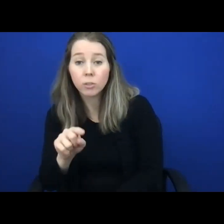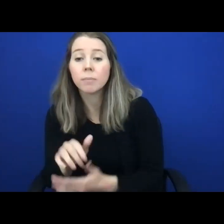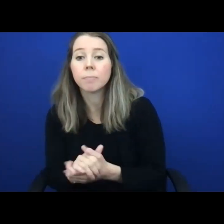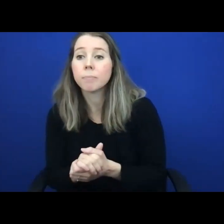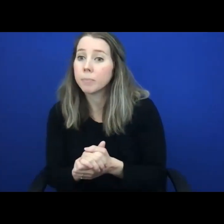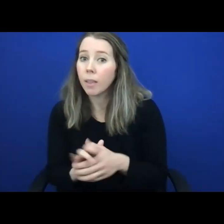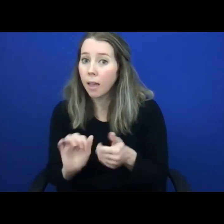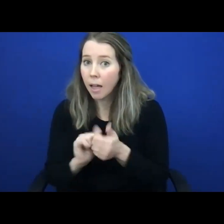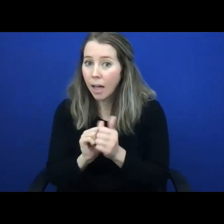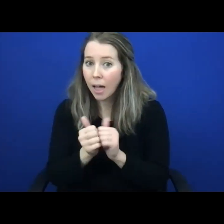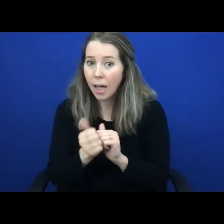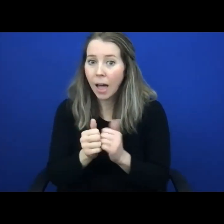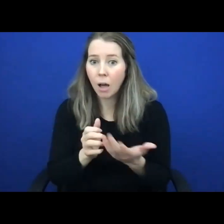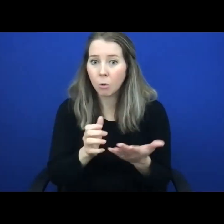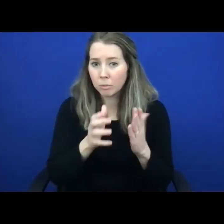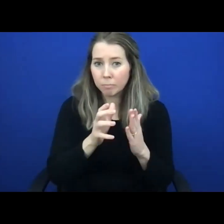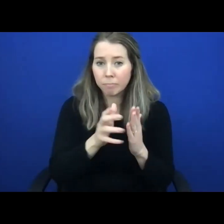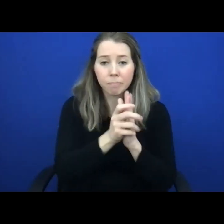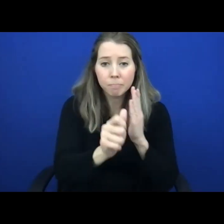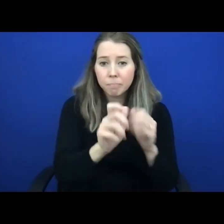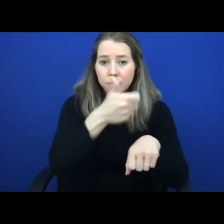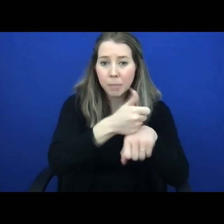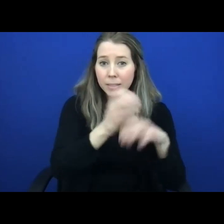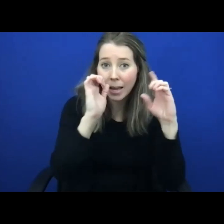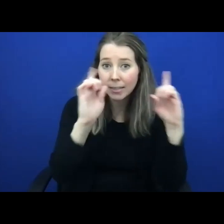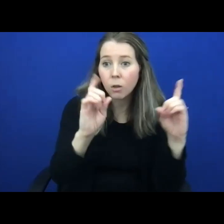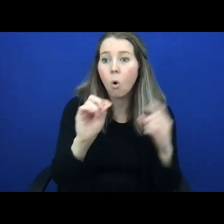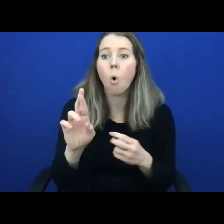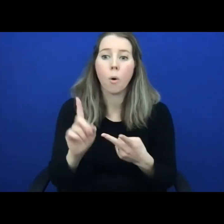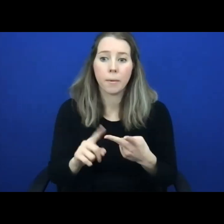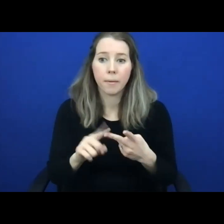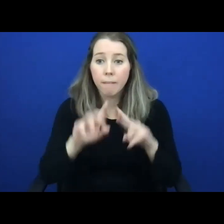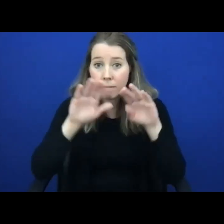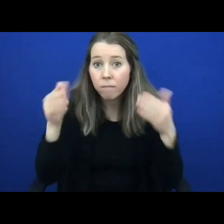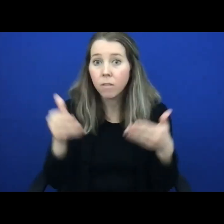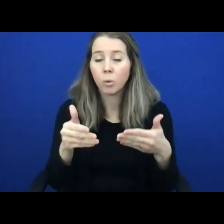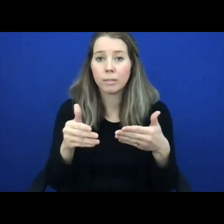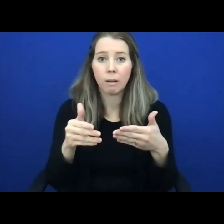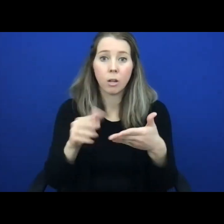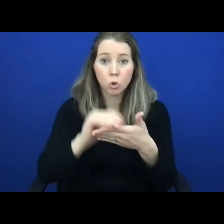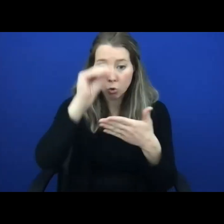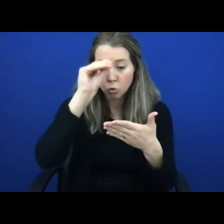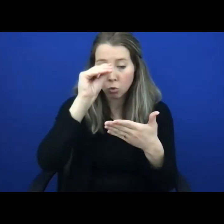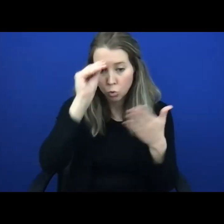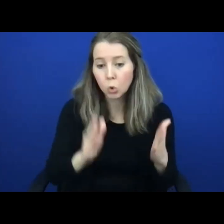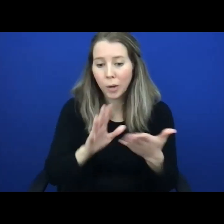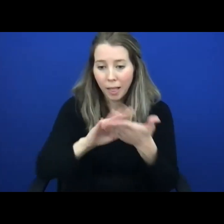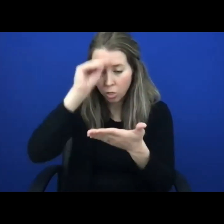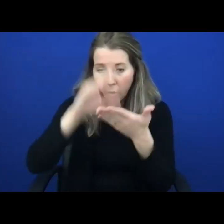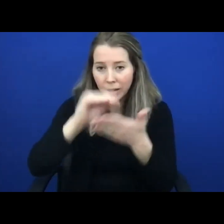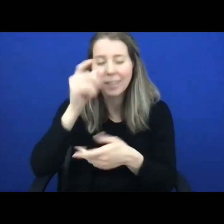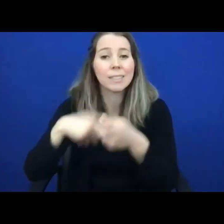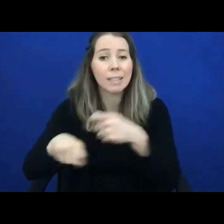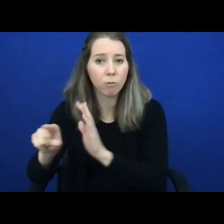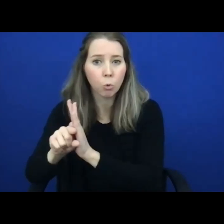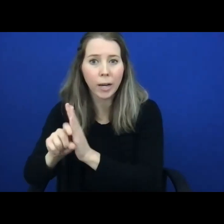How could competency-based education or focus on student learning rather than grades or course completion